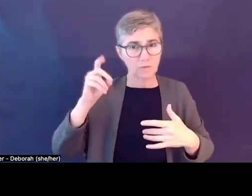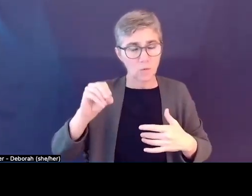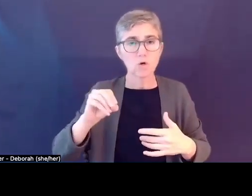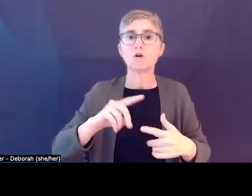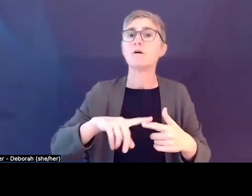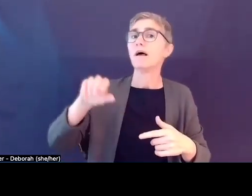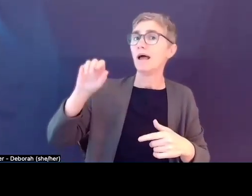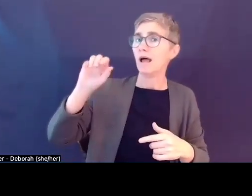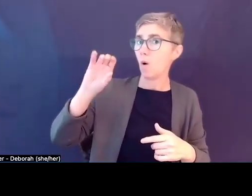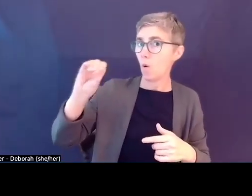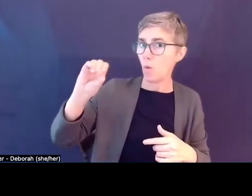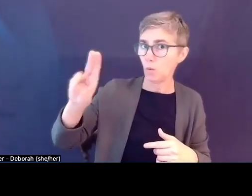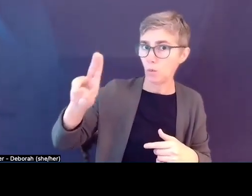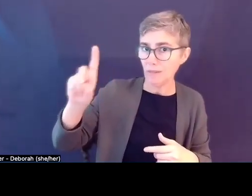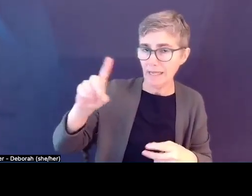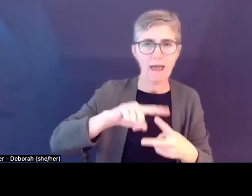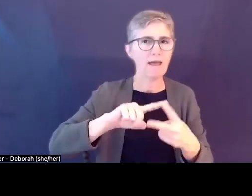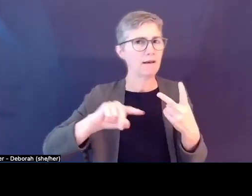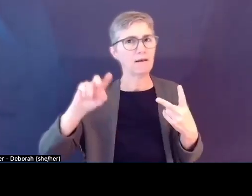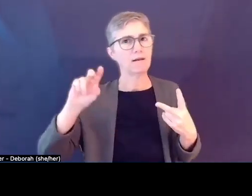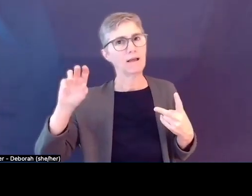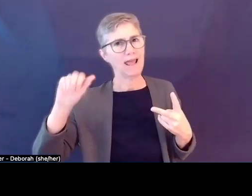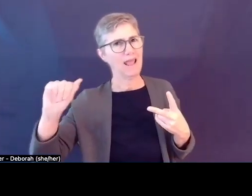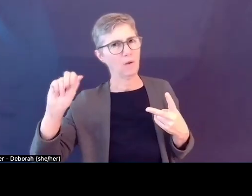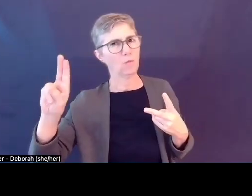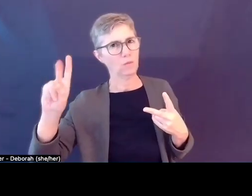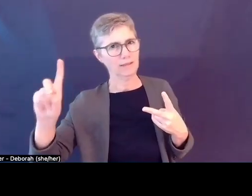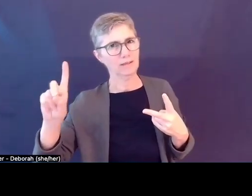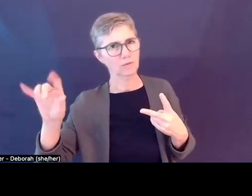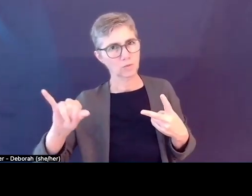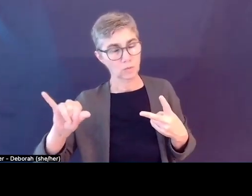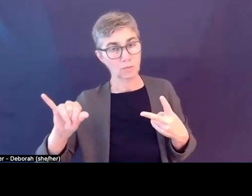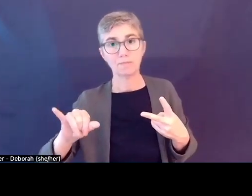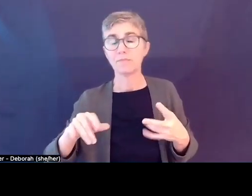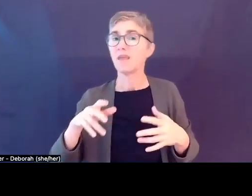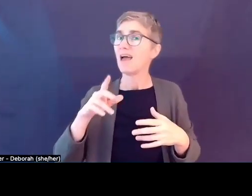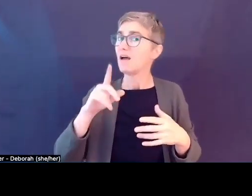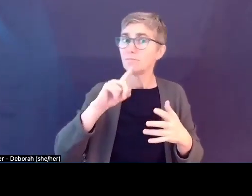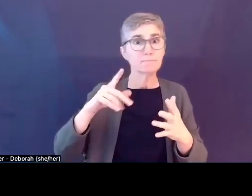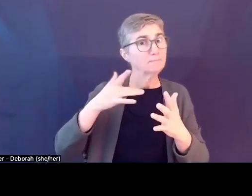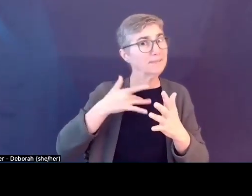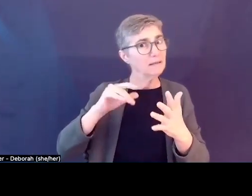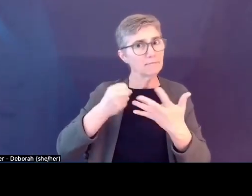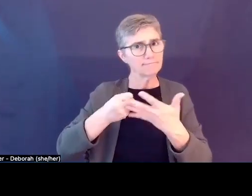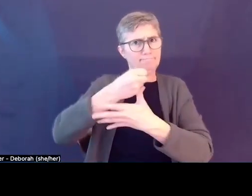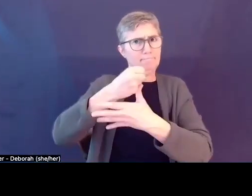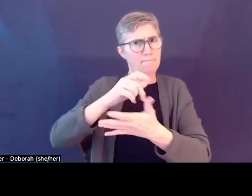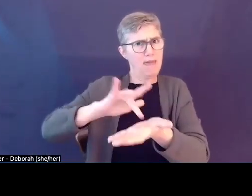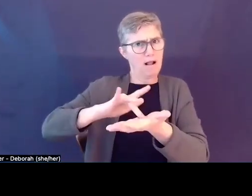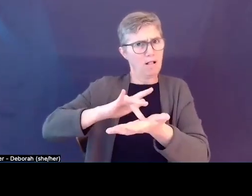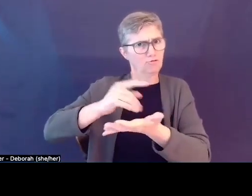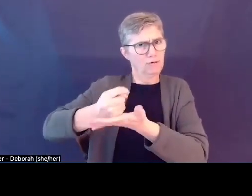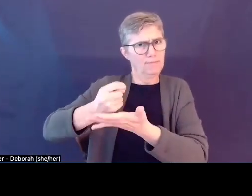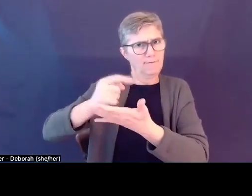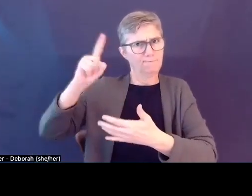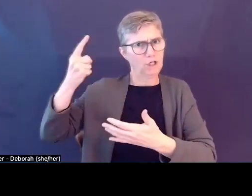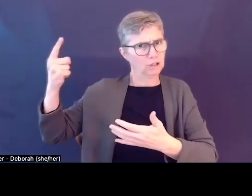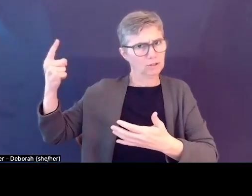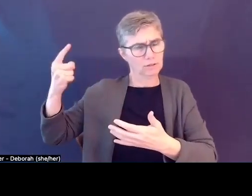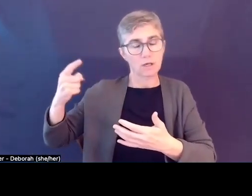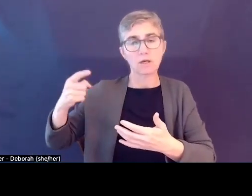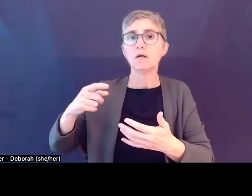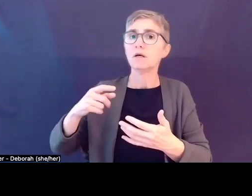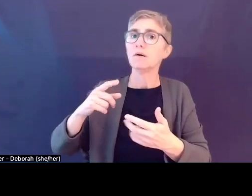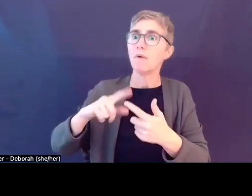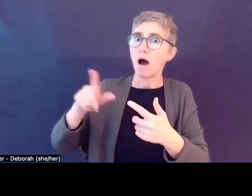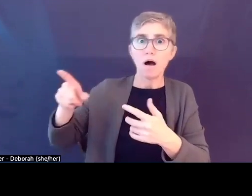disorder. And for these conditions, medication is the first-line treatment, but accessing them and then adhering to